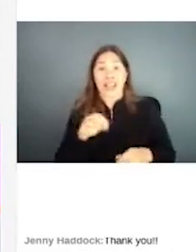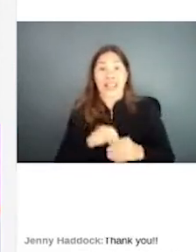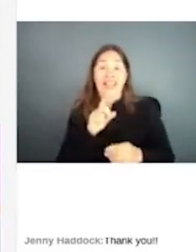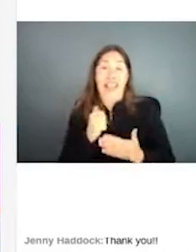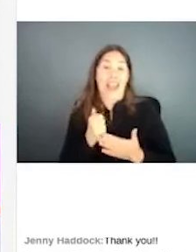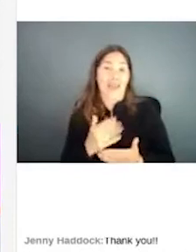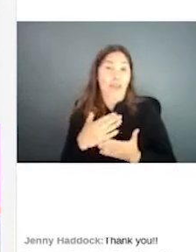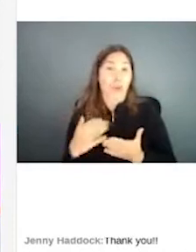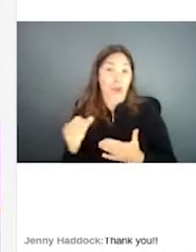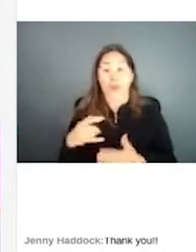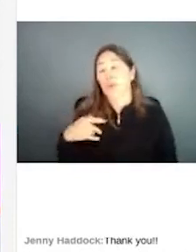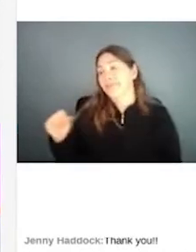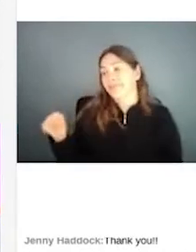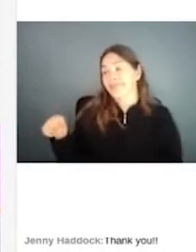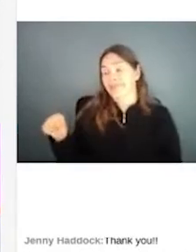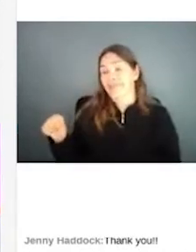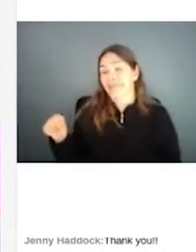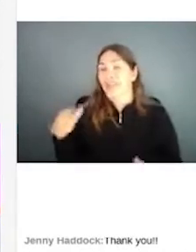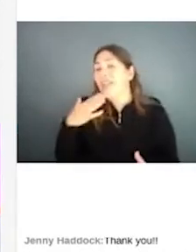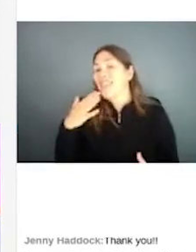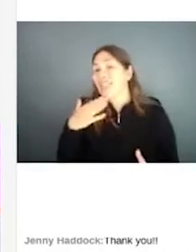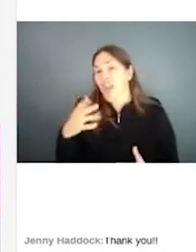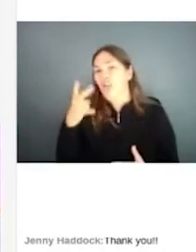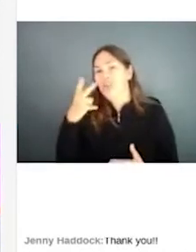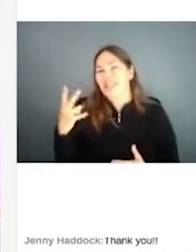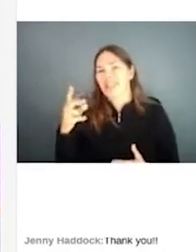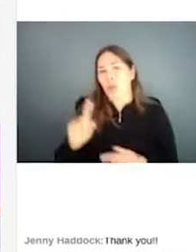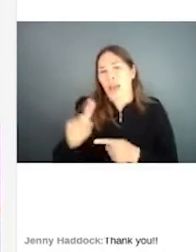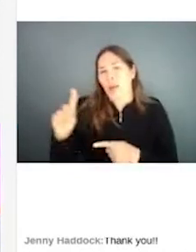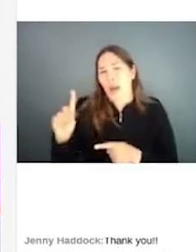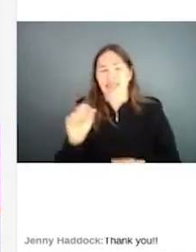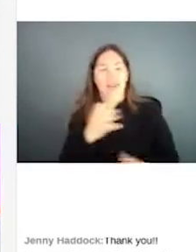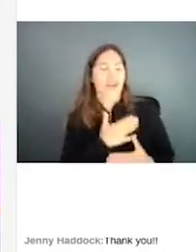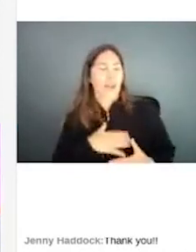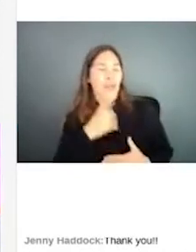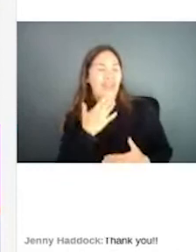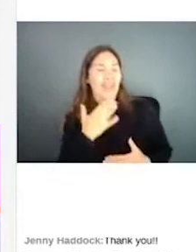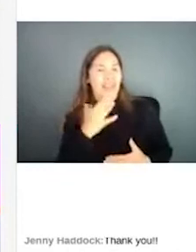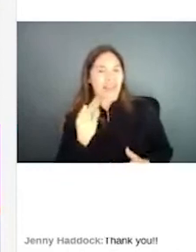feature as well. Yeah. Well, yes, thank you, and we'll see you at 1. It's a pleasure. Thank you.